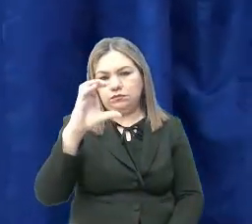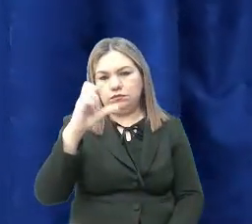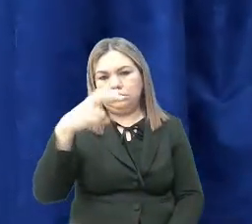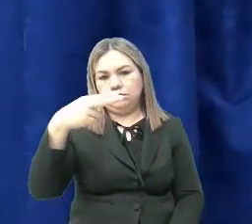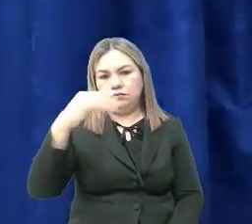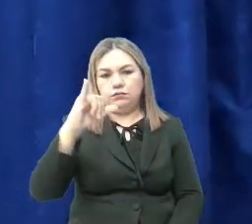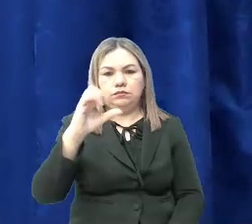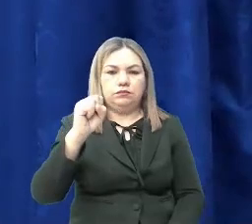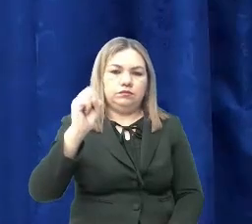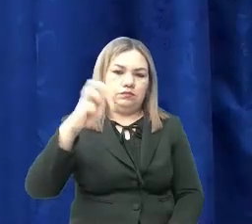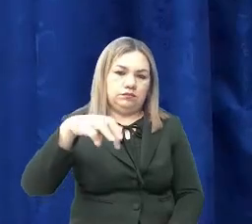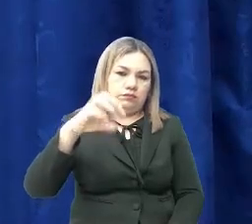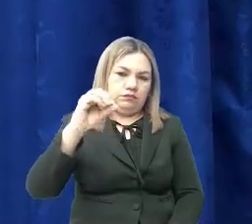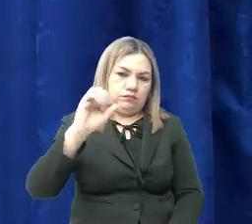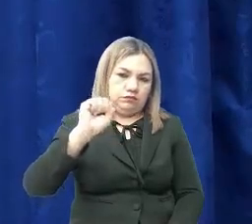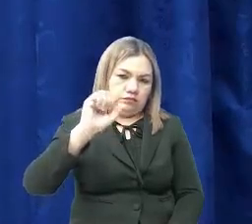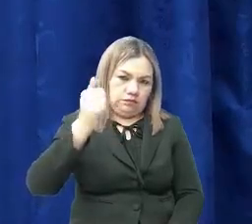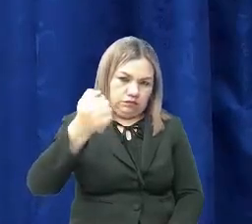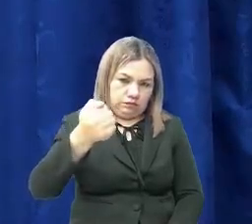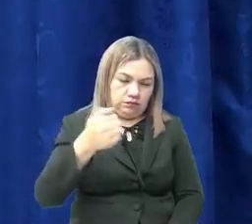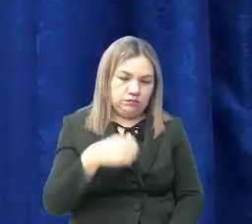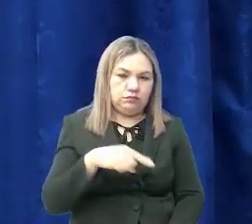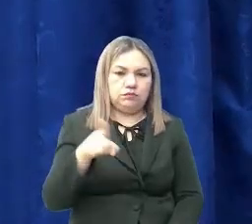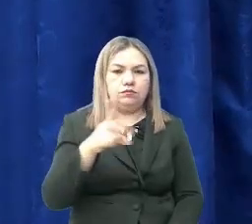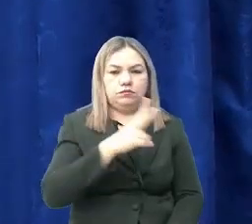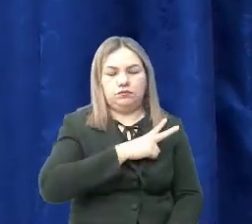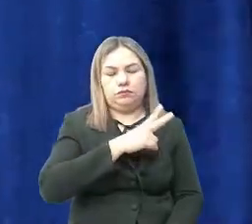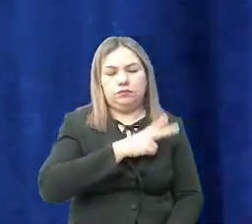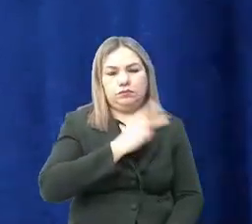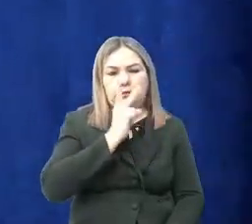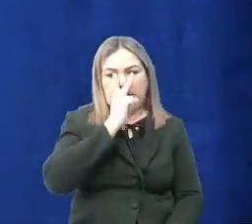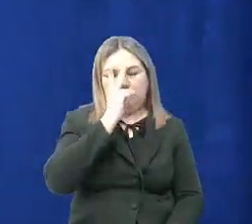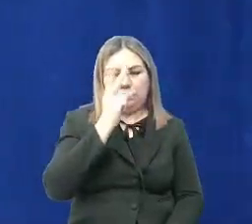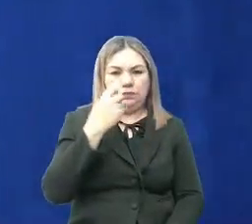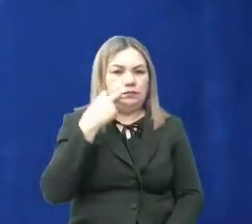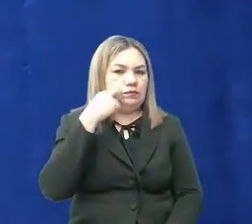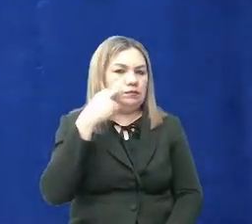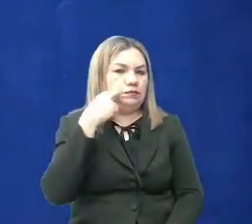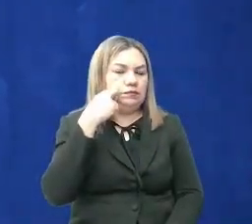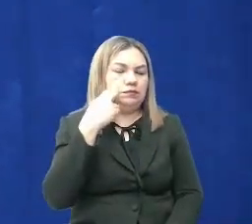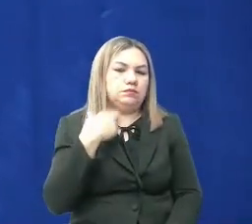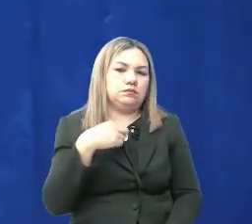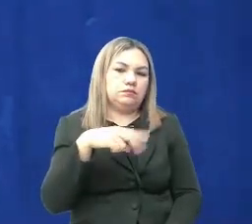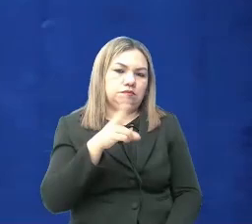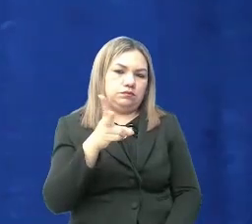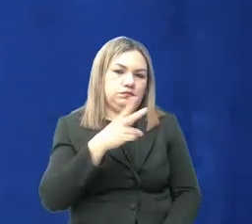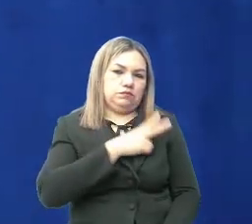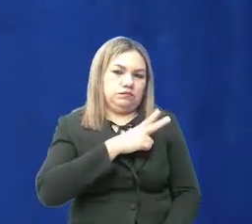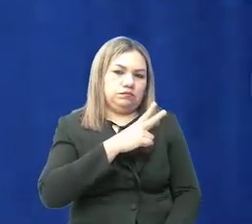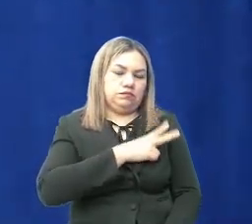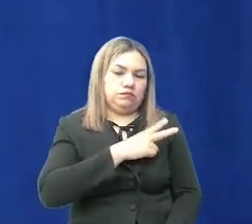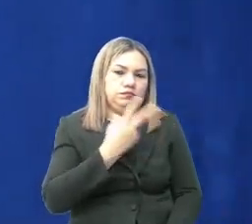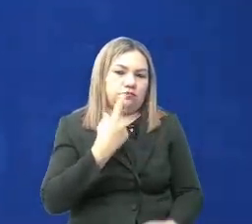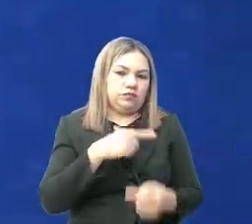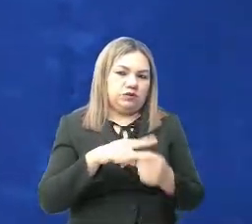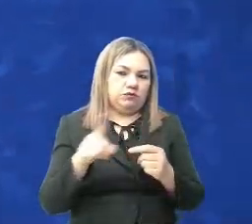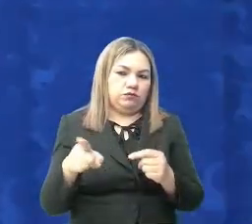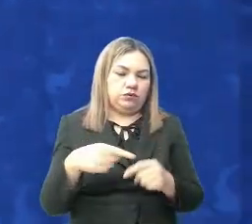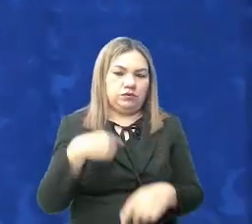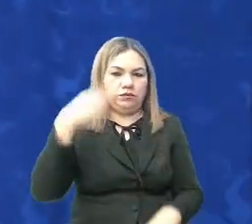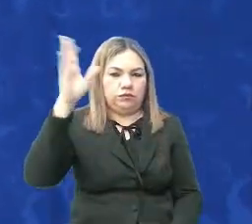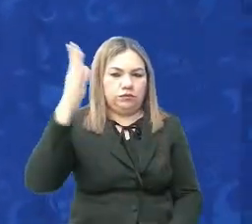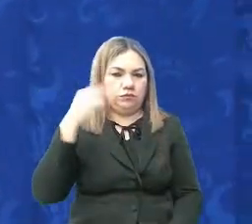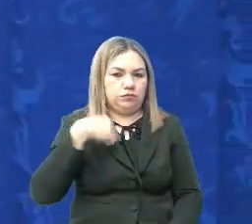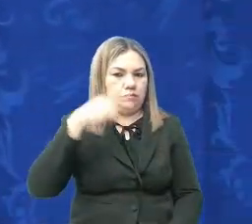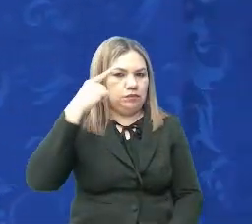your not normal, of your fleshly world, in that world that